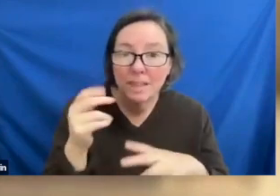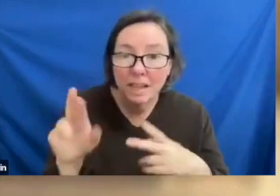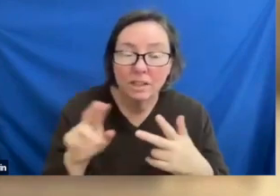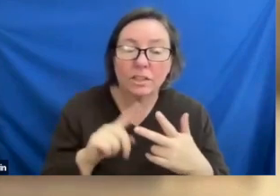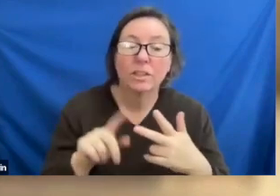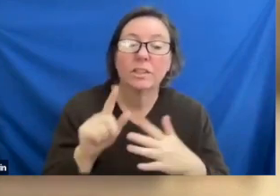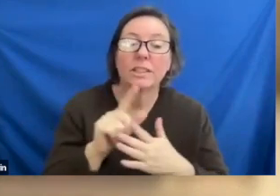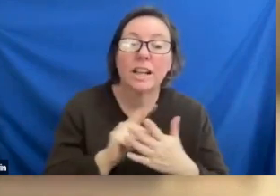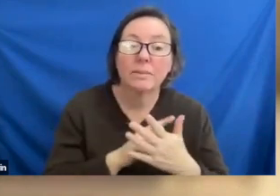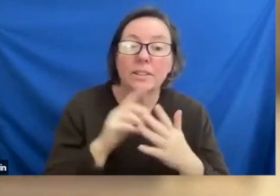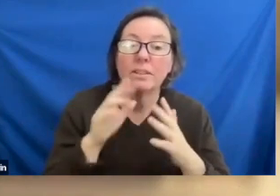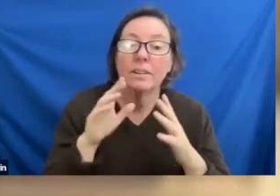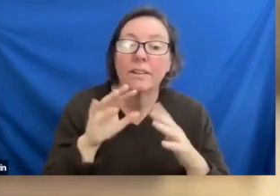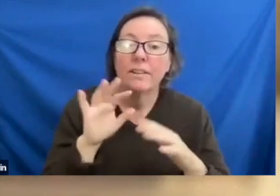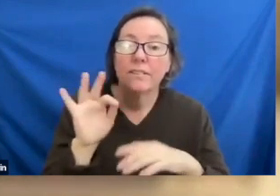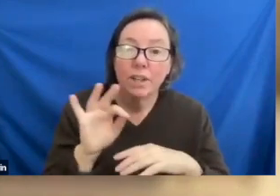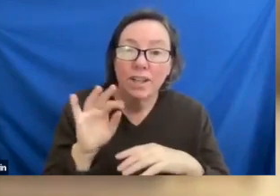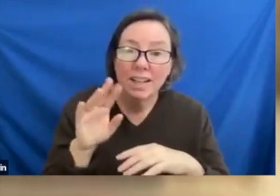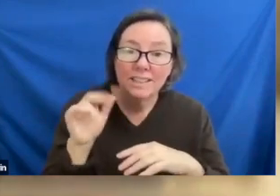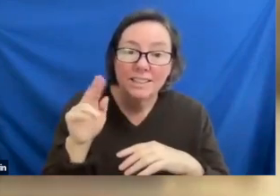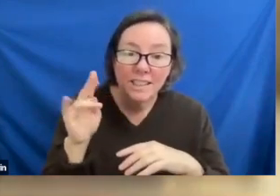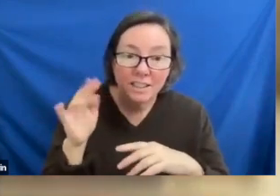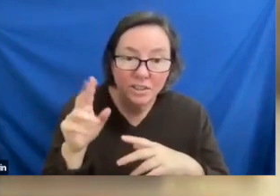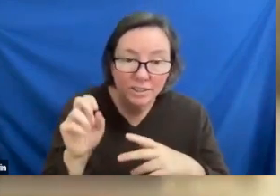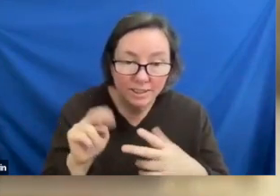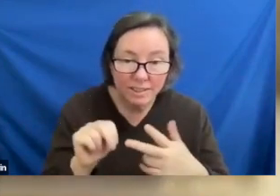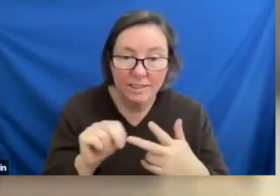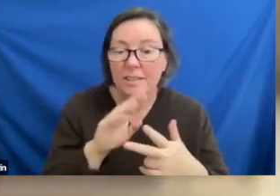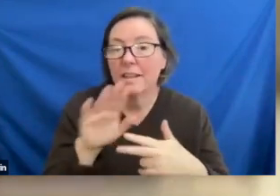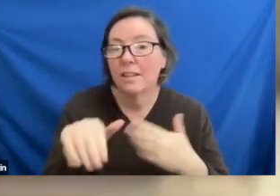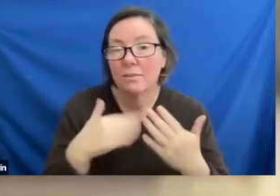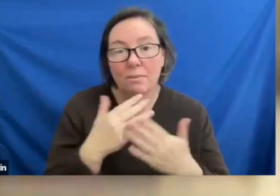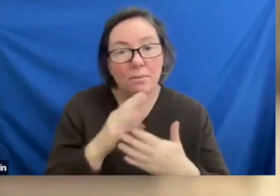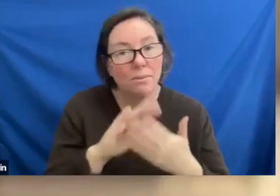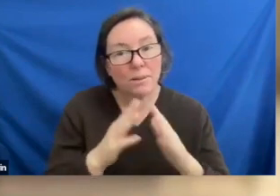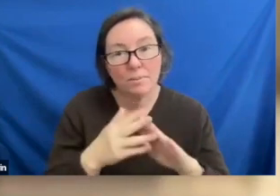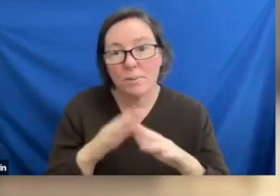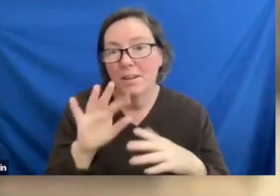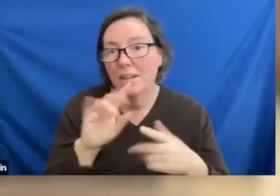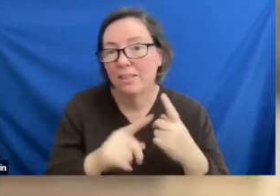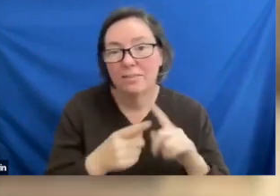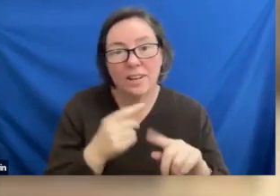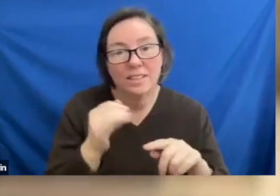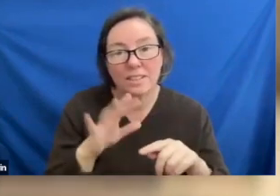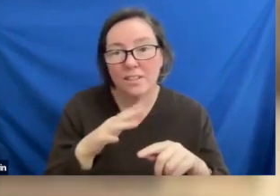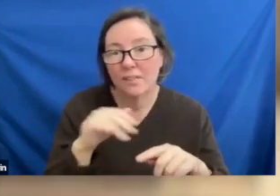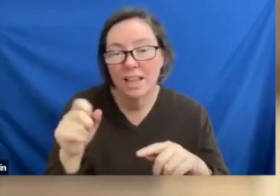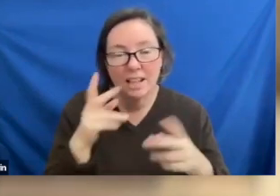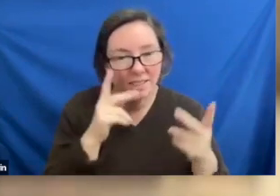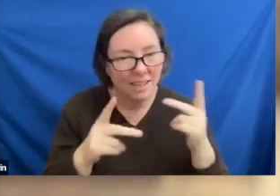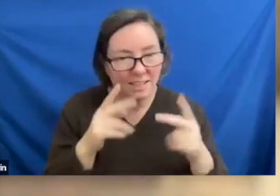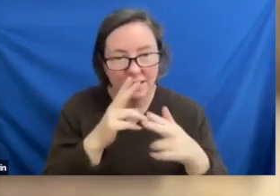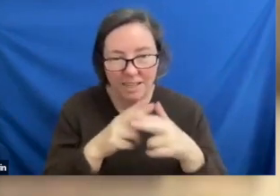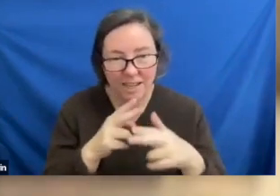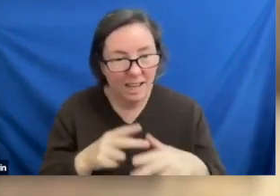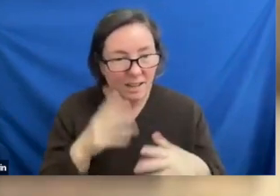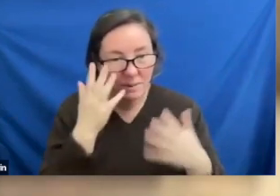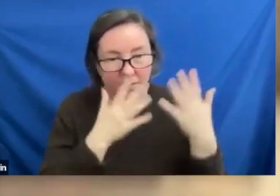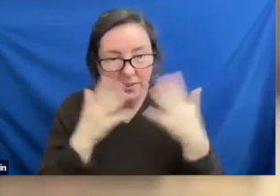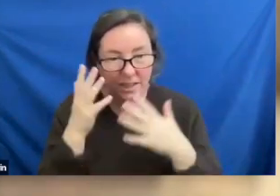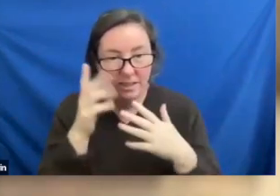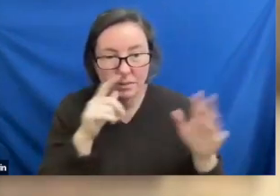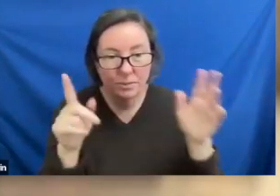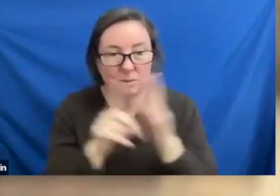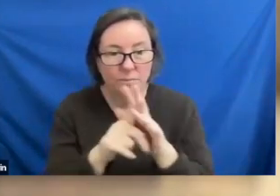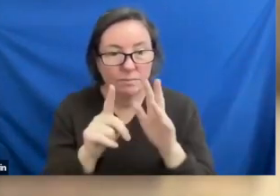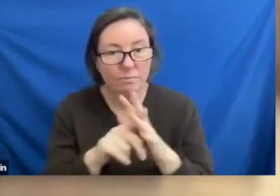Fernandez Anderson, and the community, the Friends of the CAS. I see the names and so many faces who have been here. So